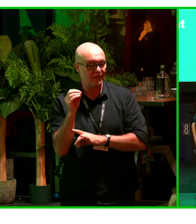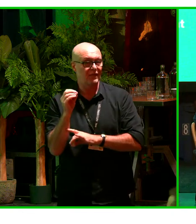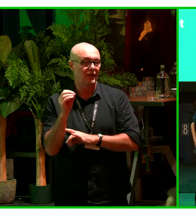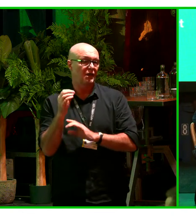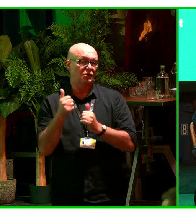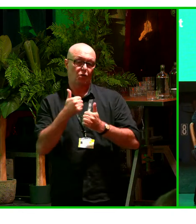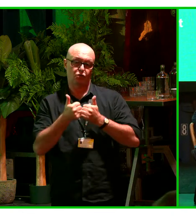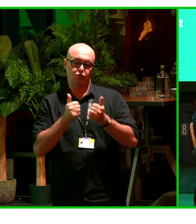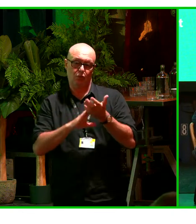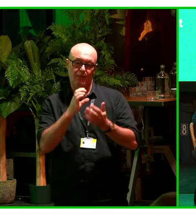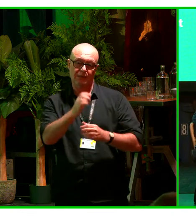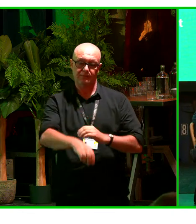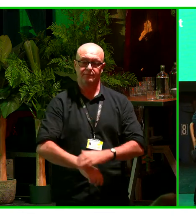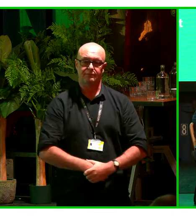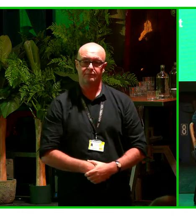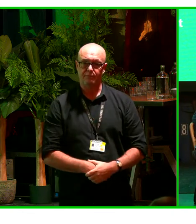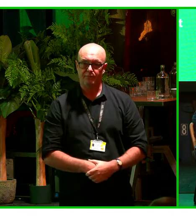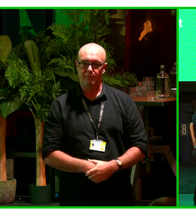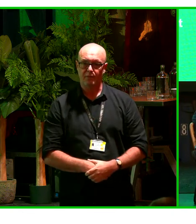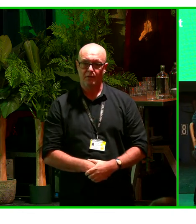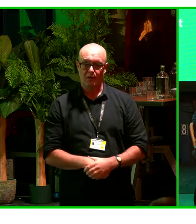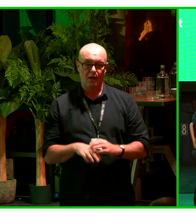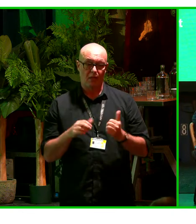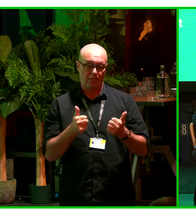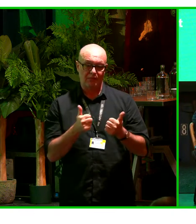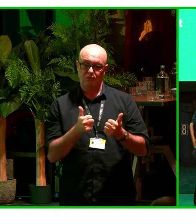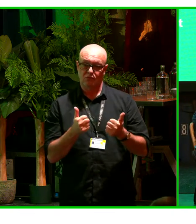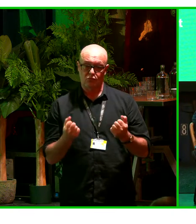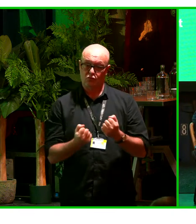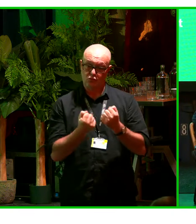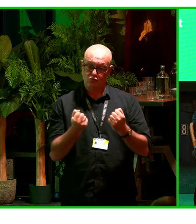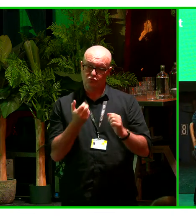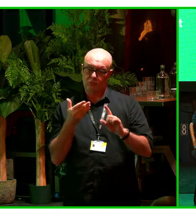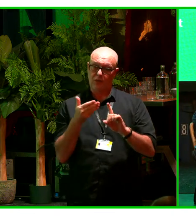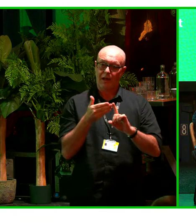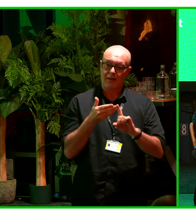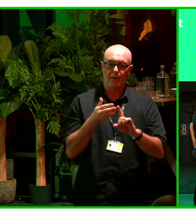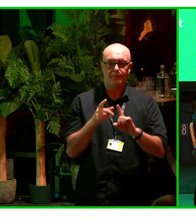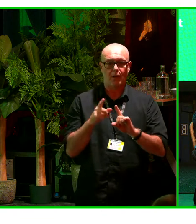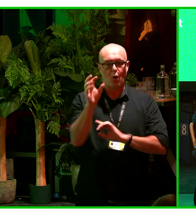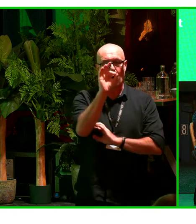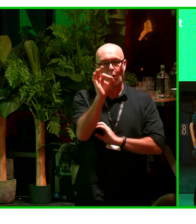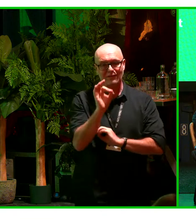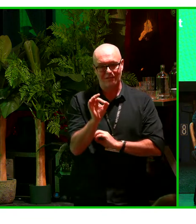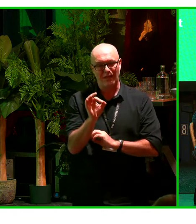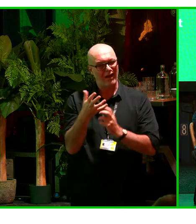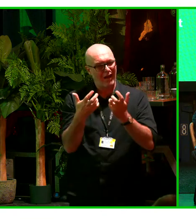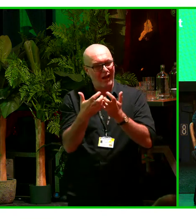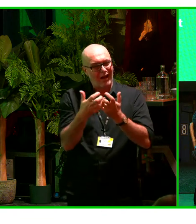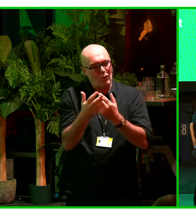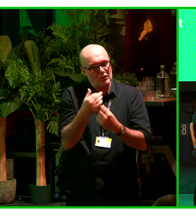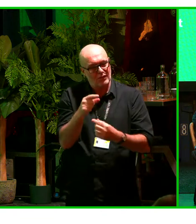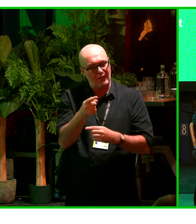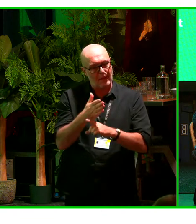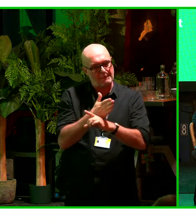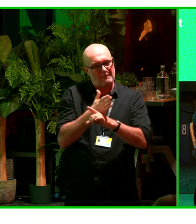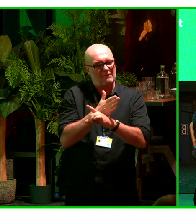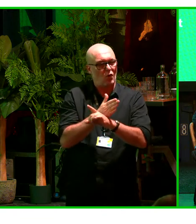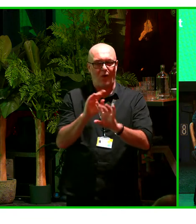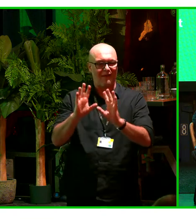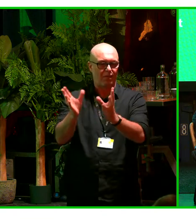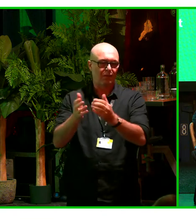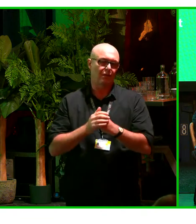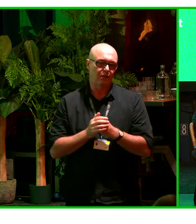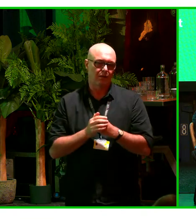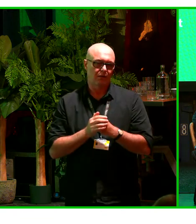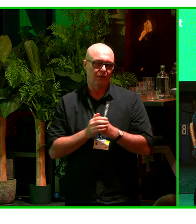Manchester, for example. So that's a really great and strong ambition, but there's a big question for me about how. Do all